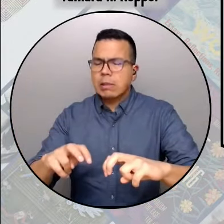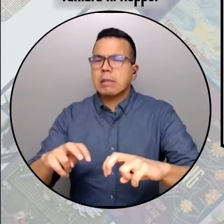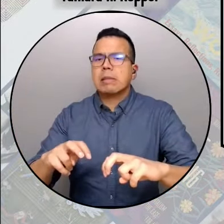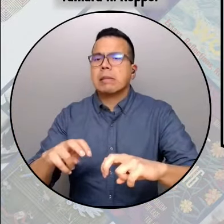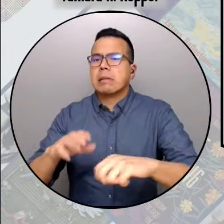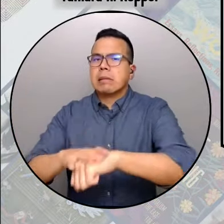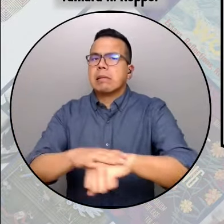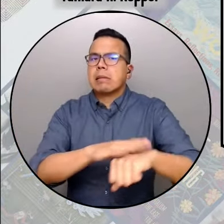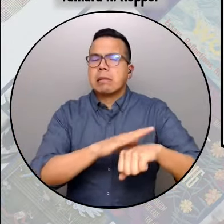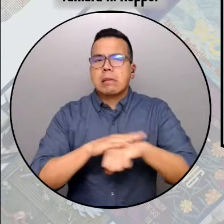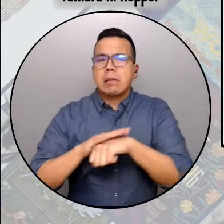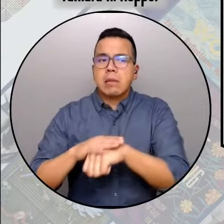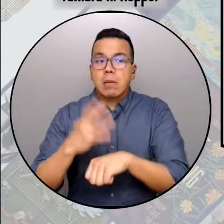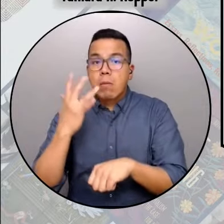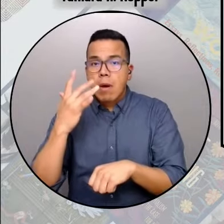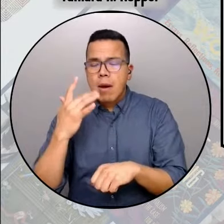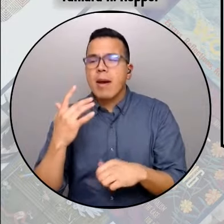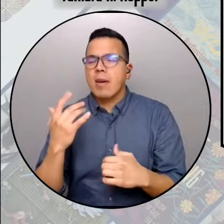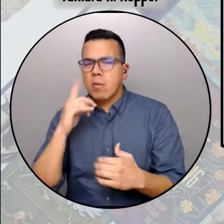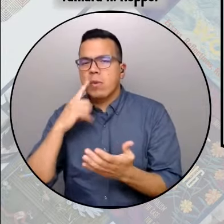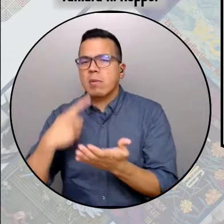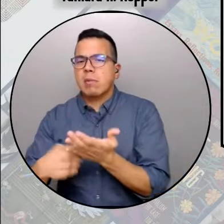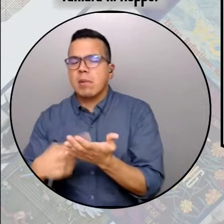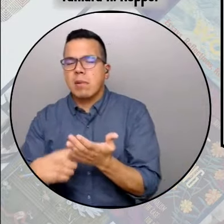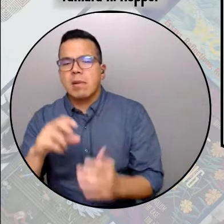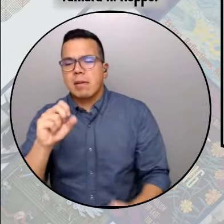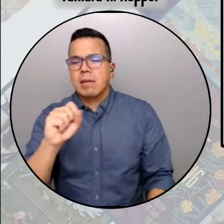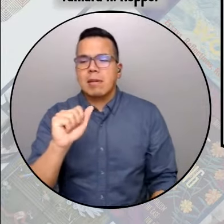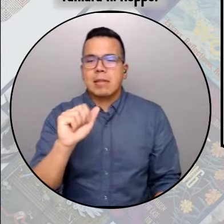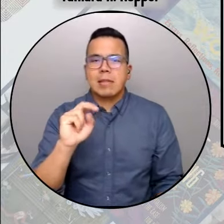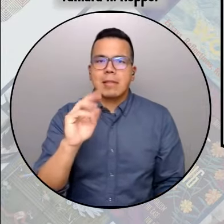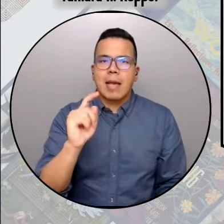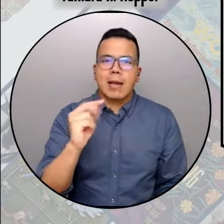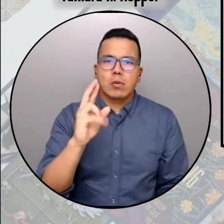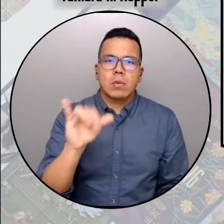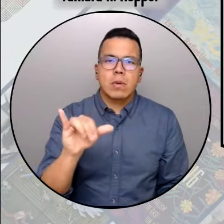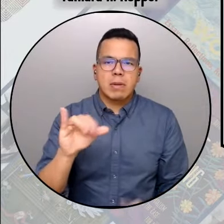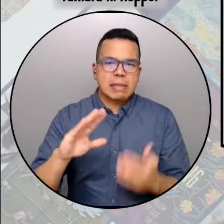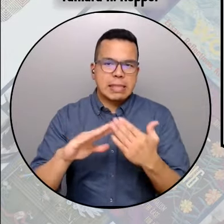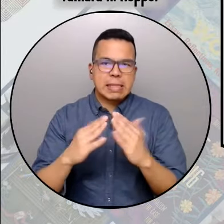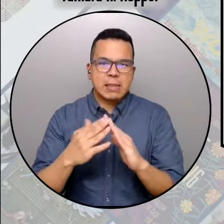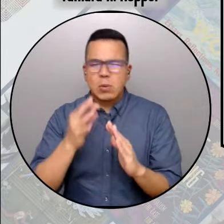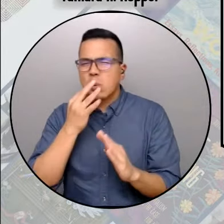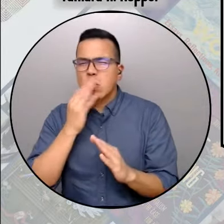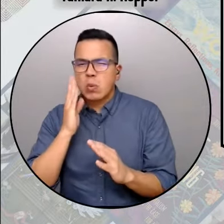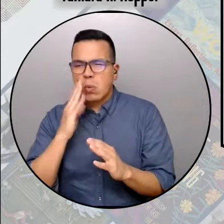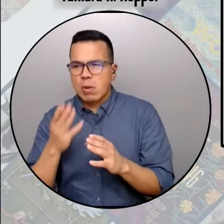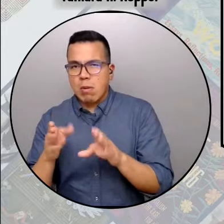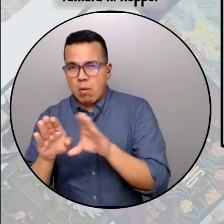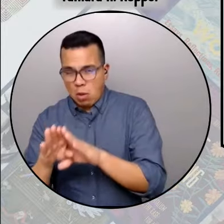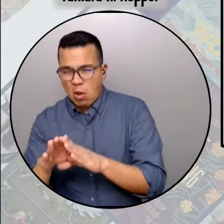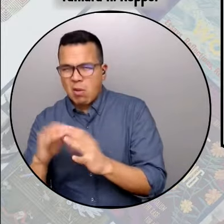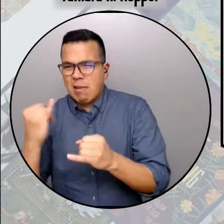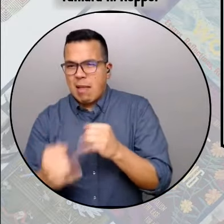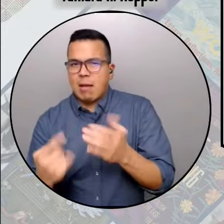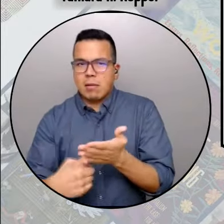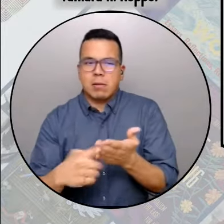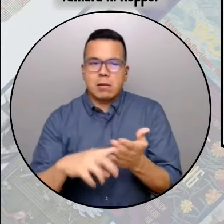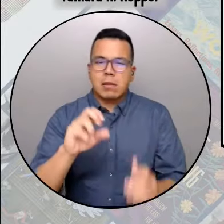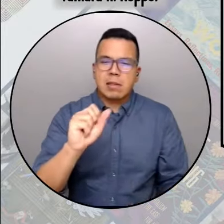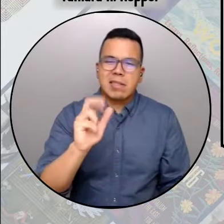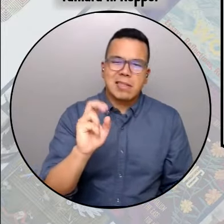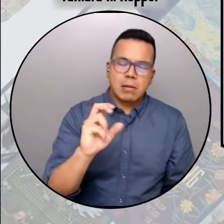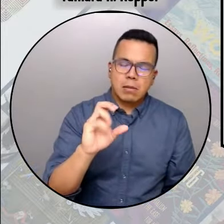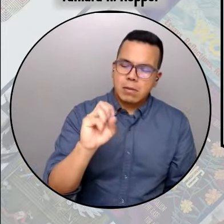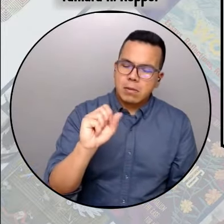sanctuary cities. And we're going to end this section on talking about sanctuary cities here in a moment. So there's a 287G program. This